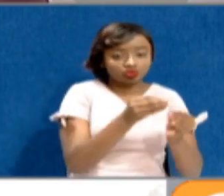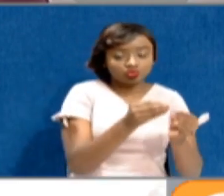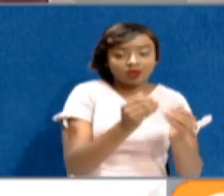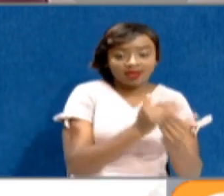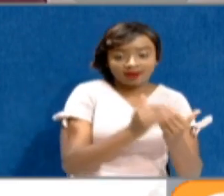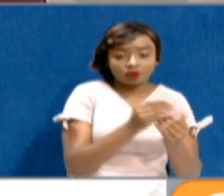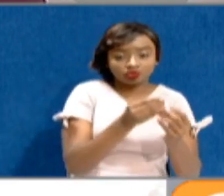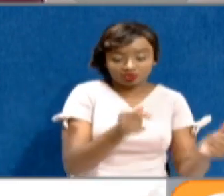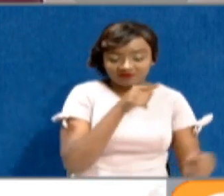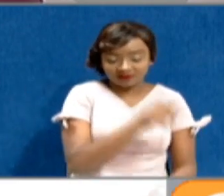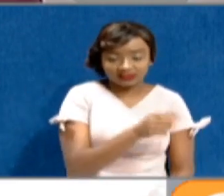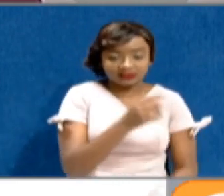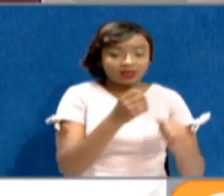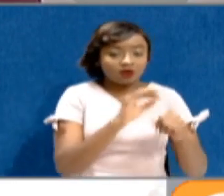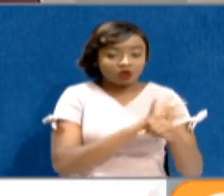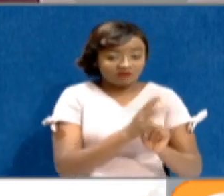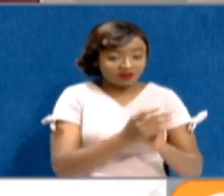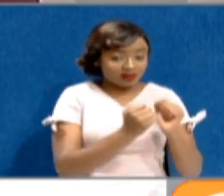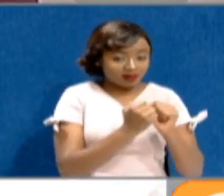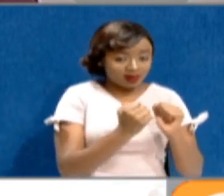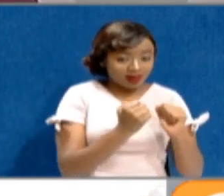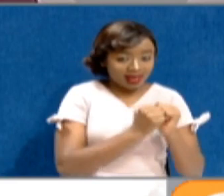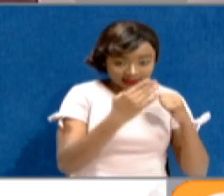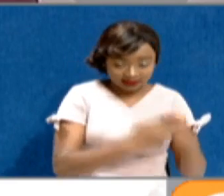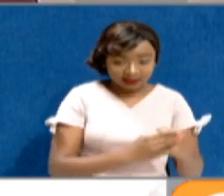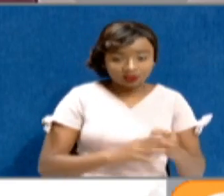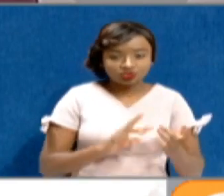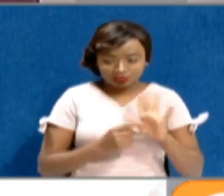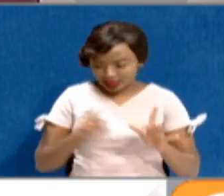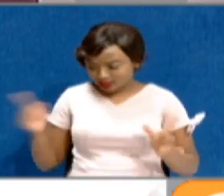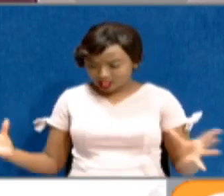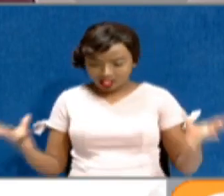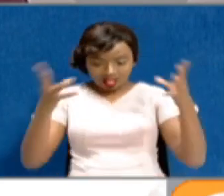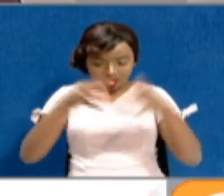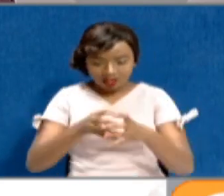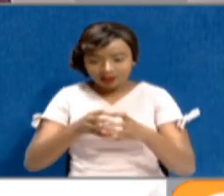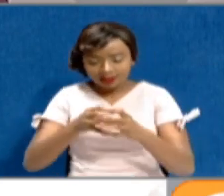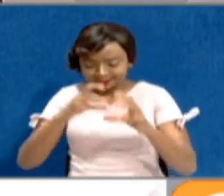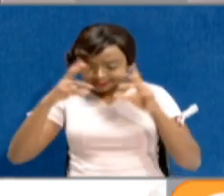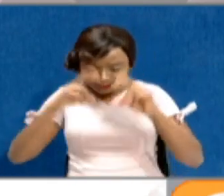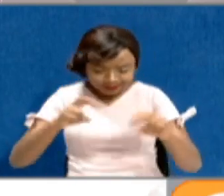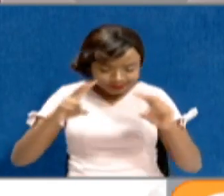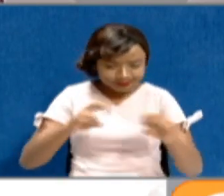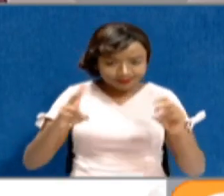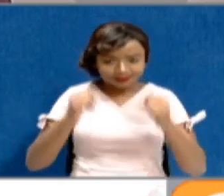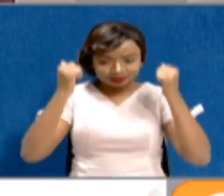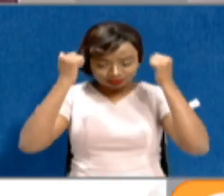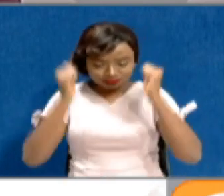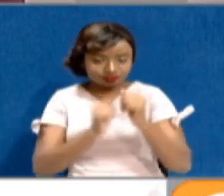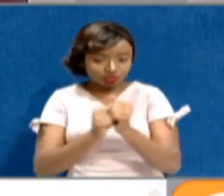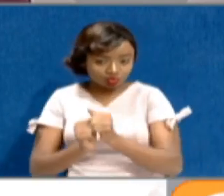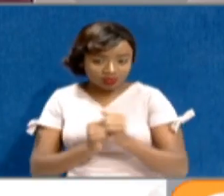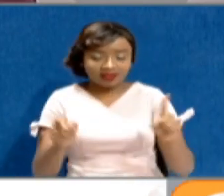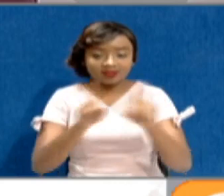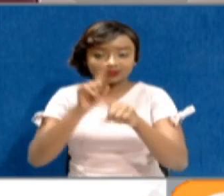COVID-19. In addition, they are really doing a lot of these studies at the same time. So they're combining phase 1 and phase 2 and doing all of these things at